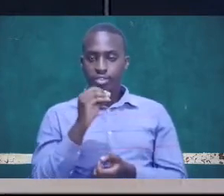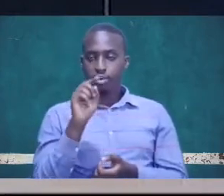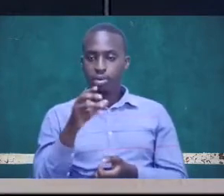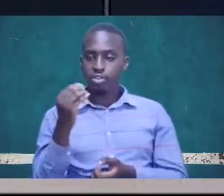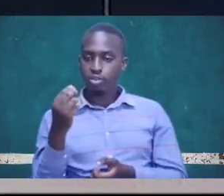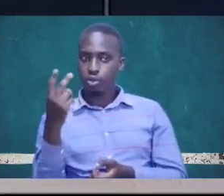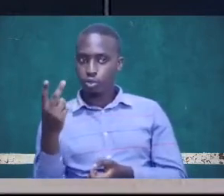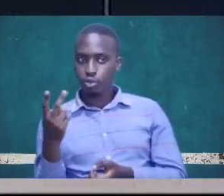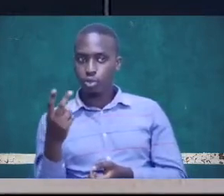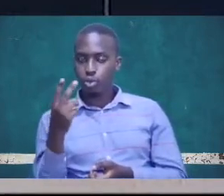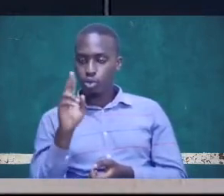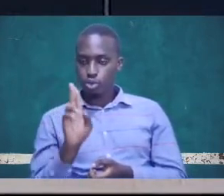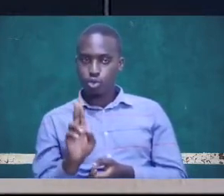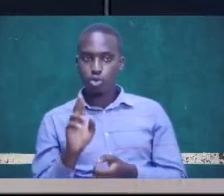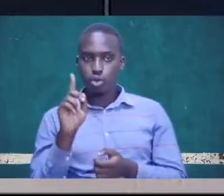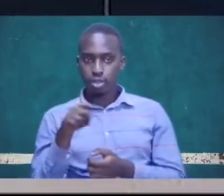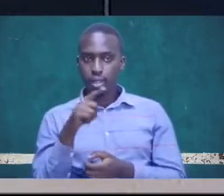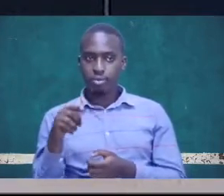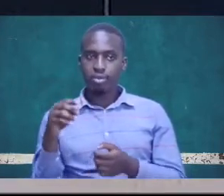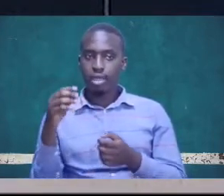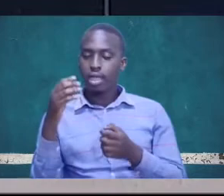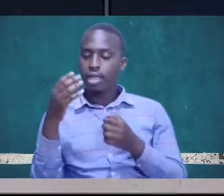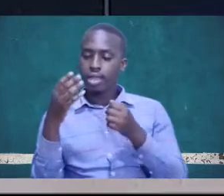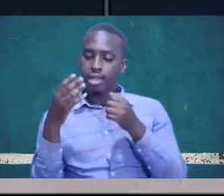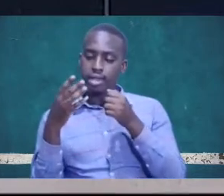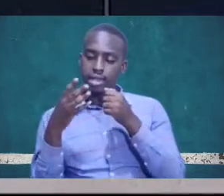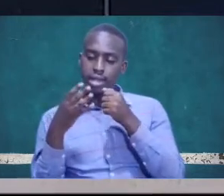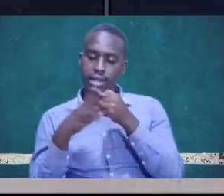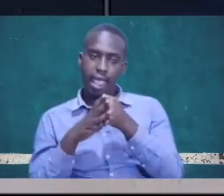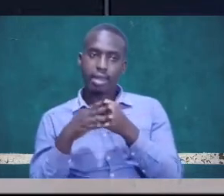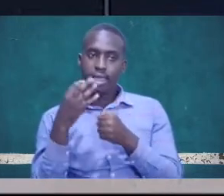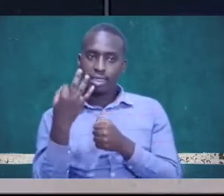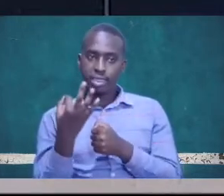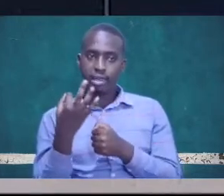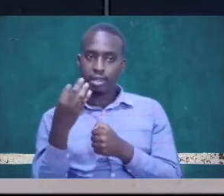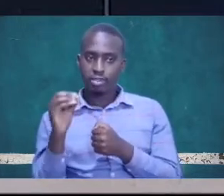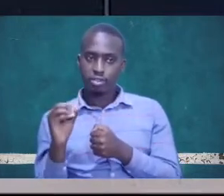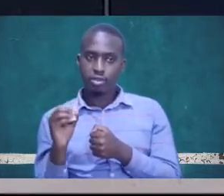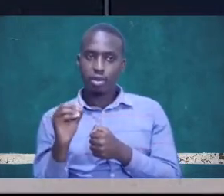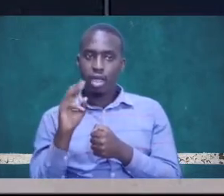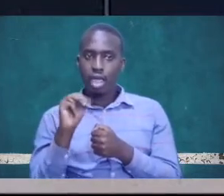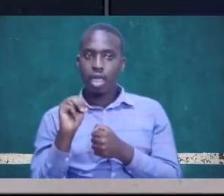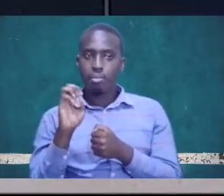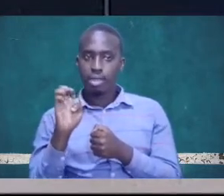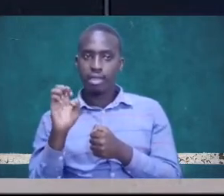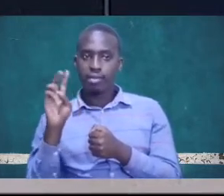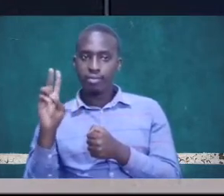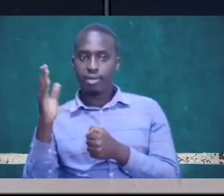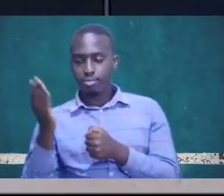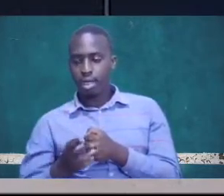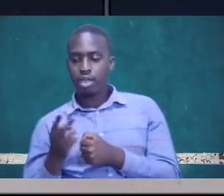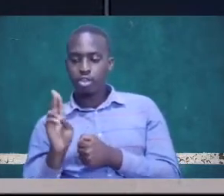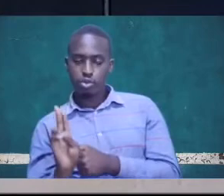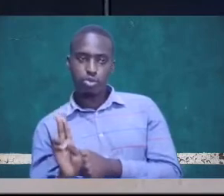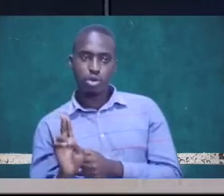0.02 U times 93 mega electrovolts per U, and